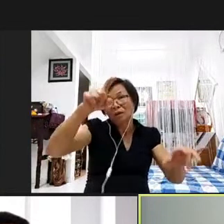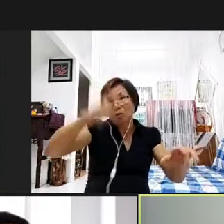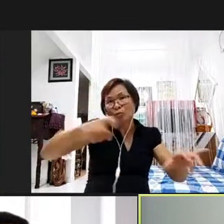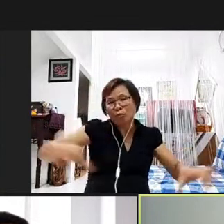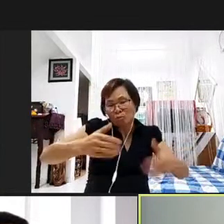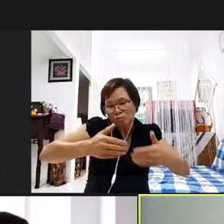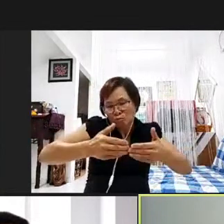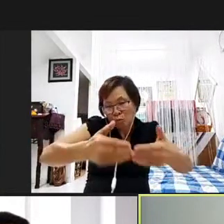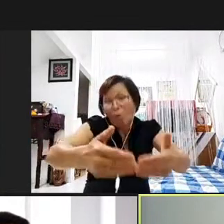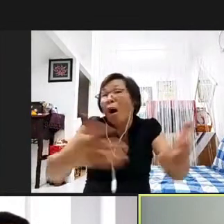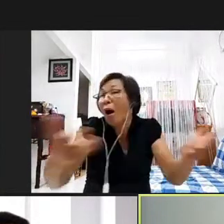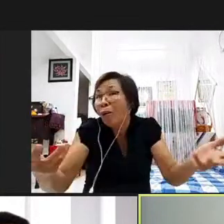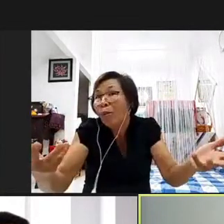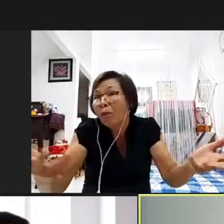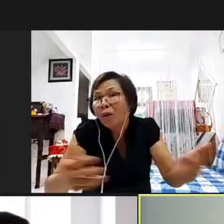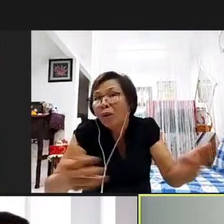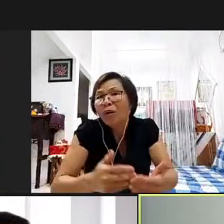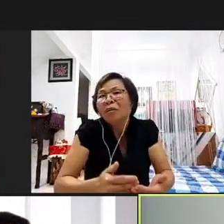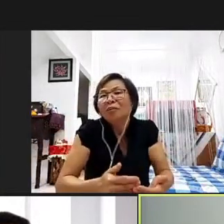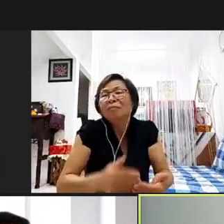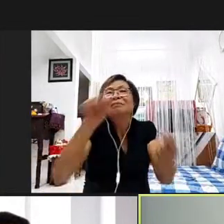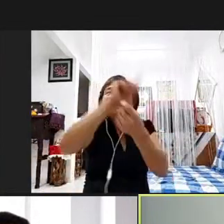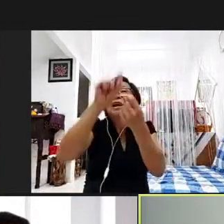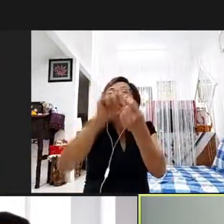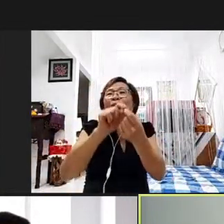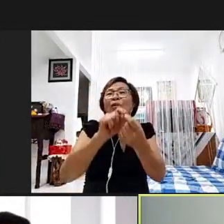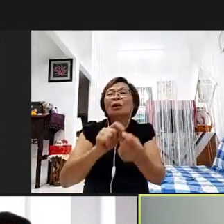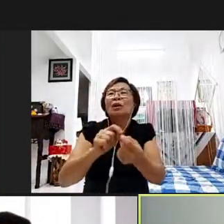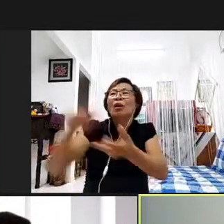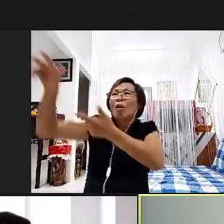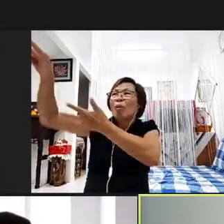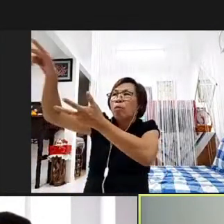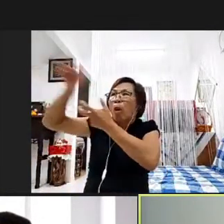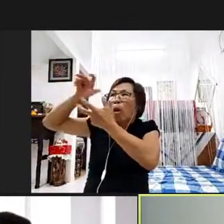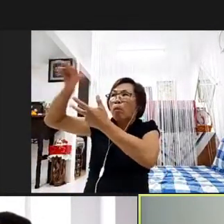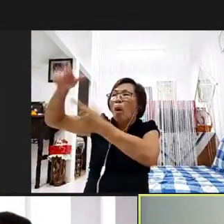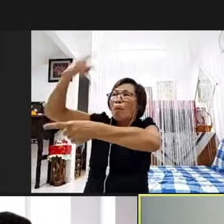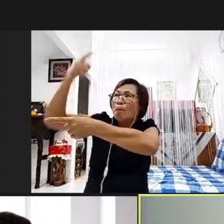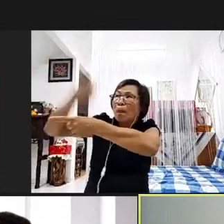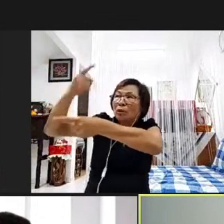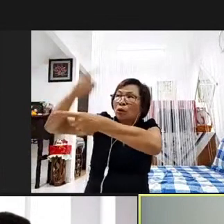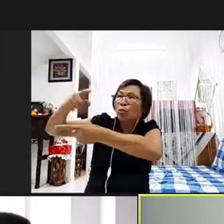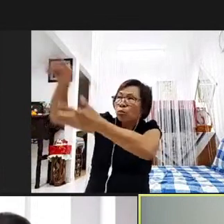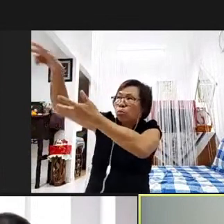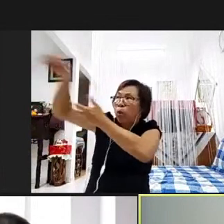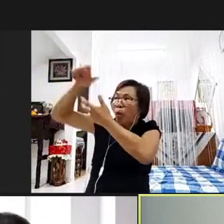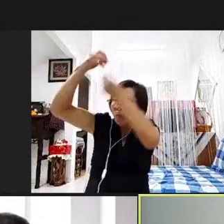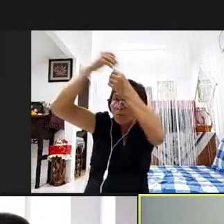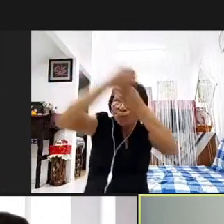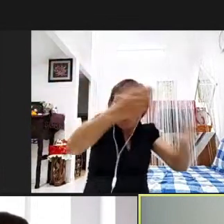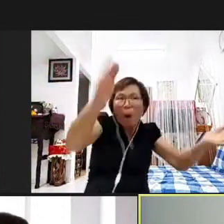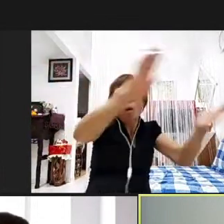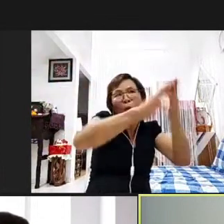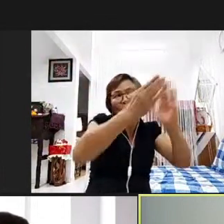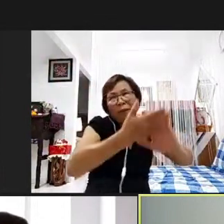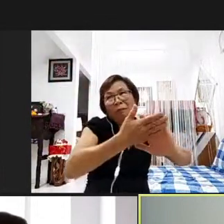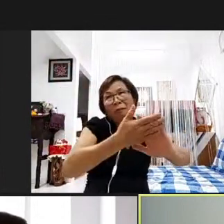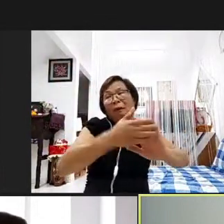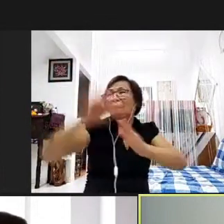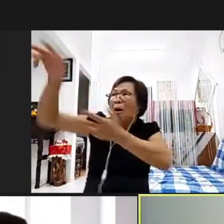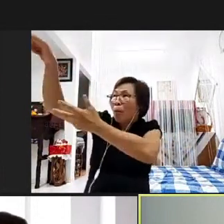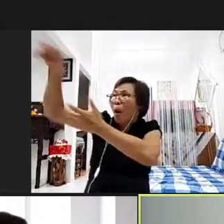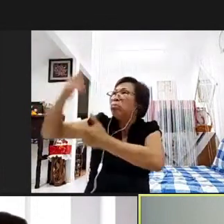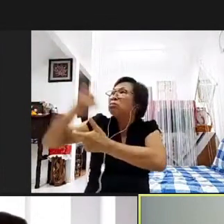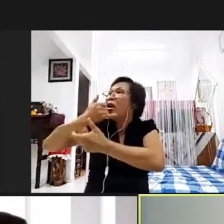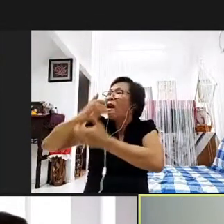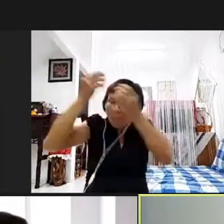forward is to get accurate, up-to-date information to the community. I think we cannot be basing